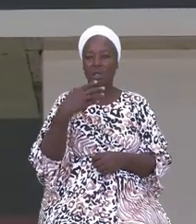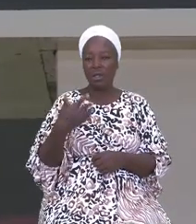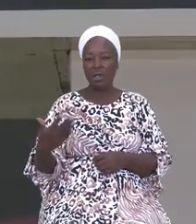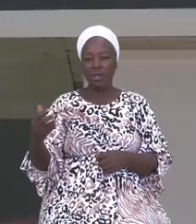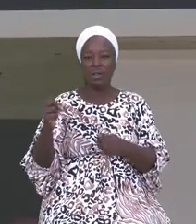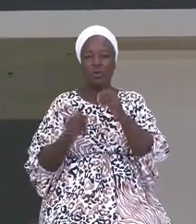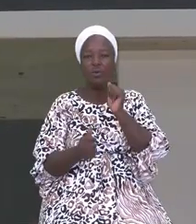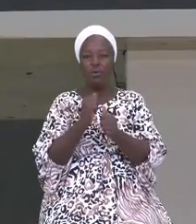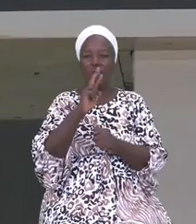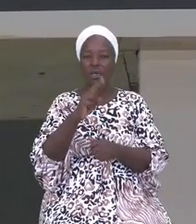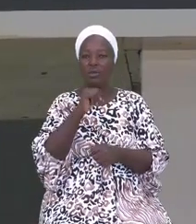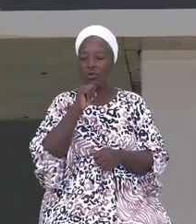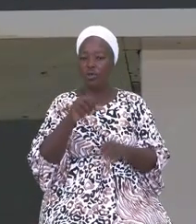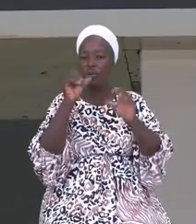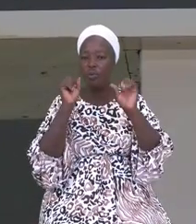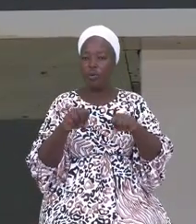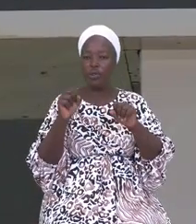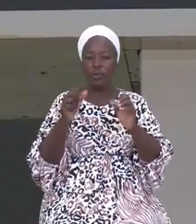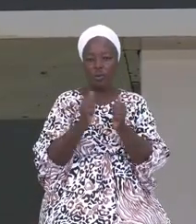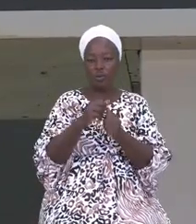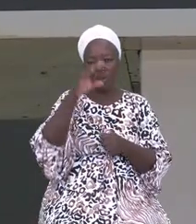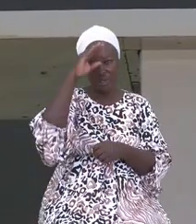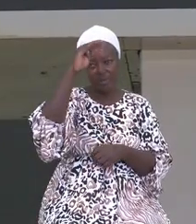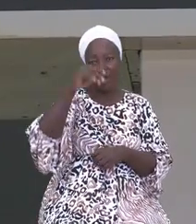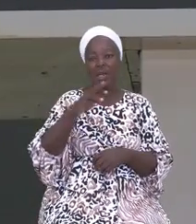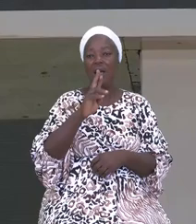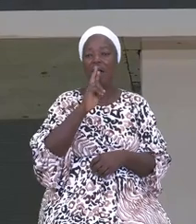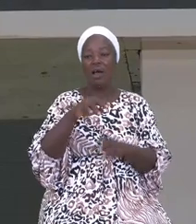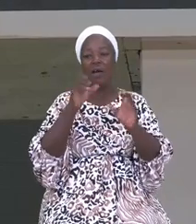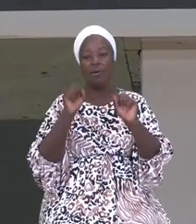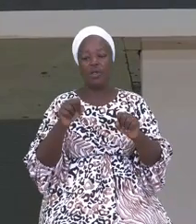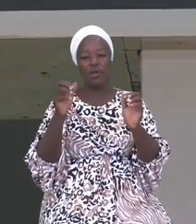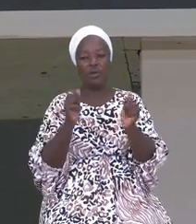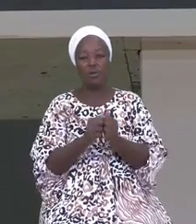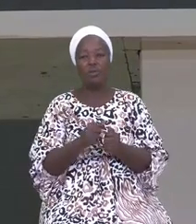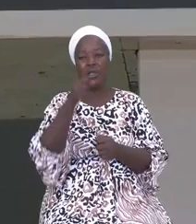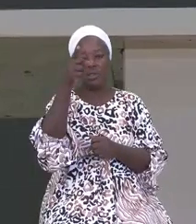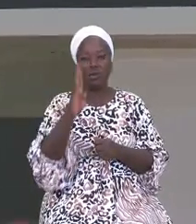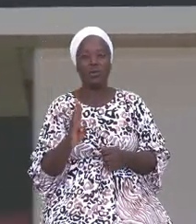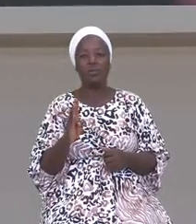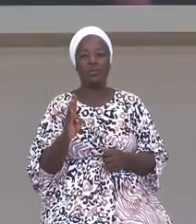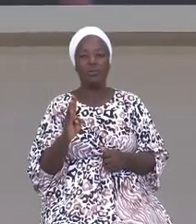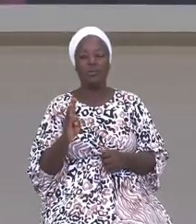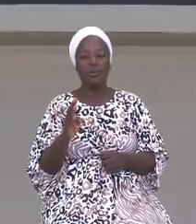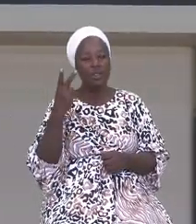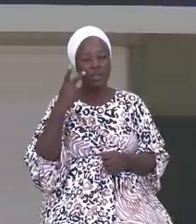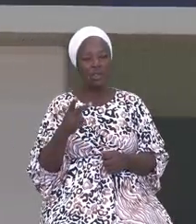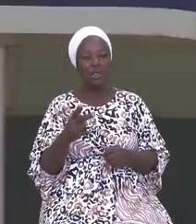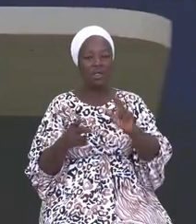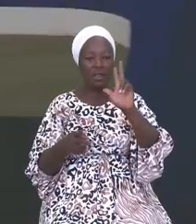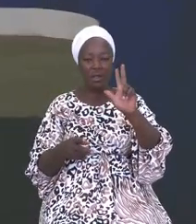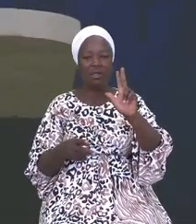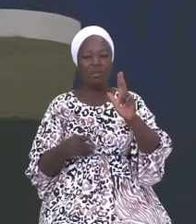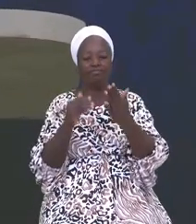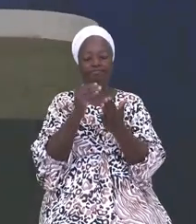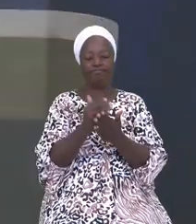are impossible with men are possible with God. Look at three subsections